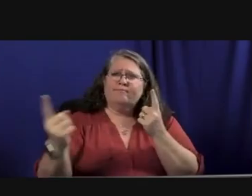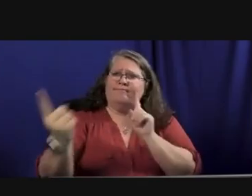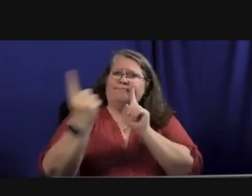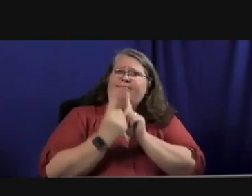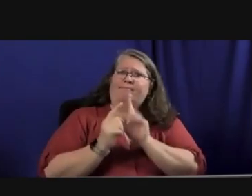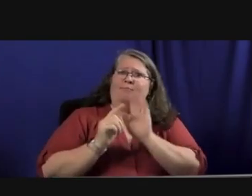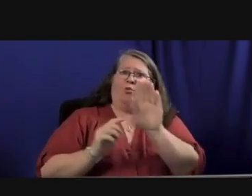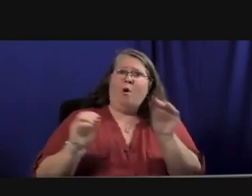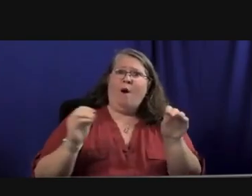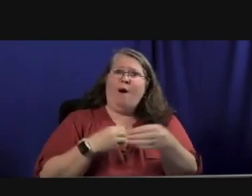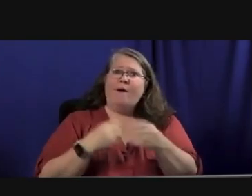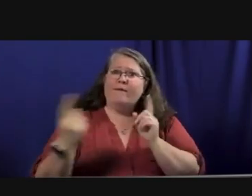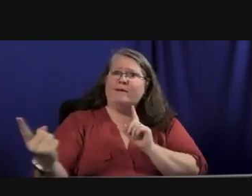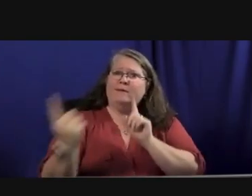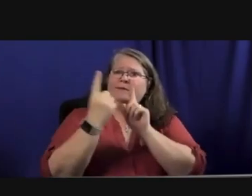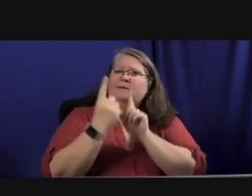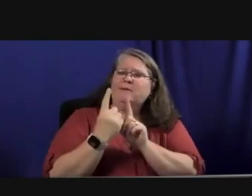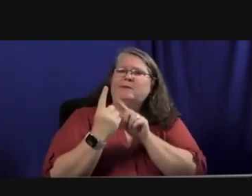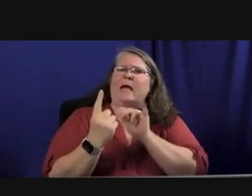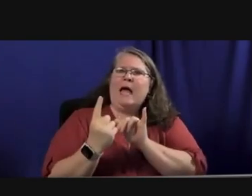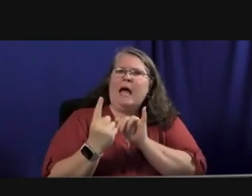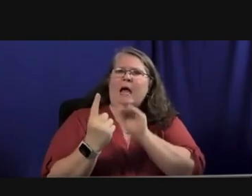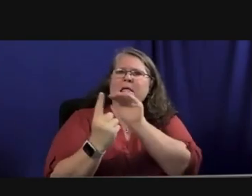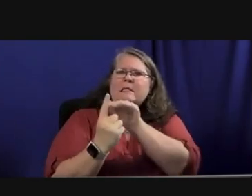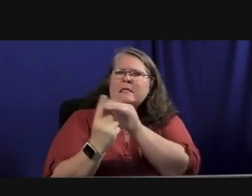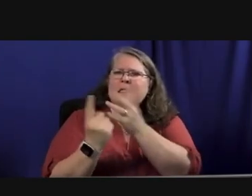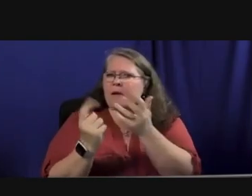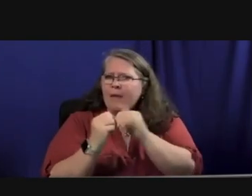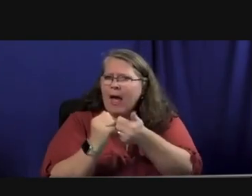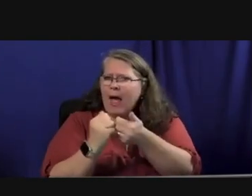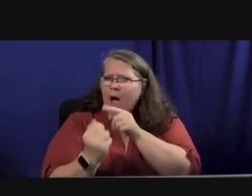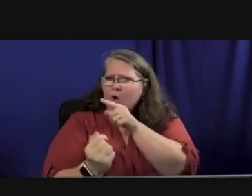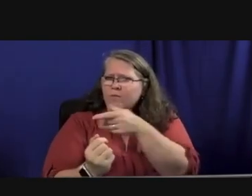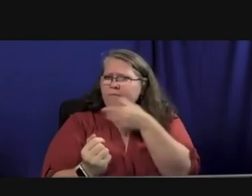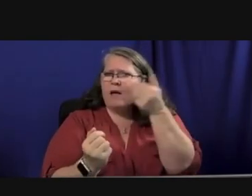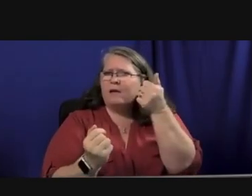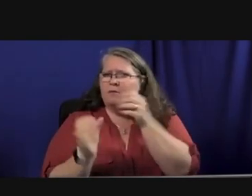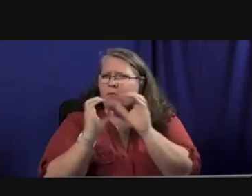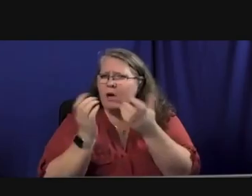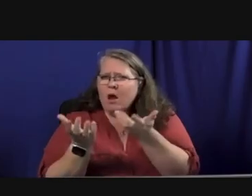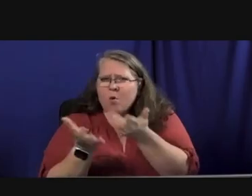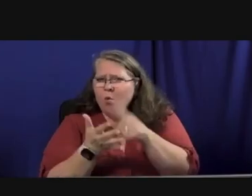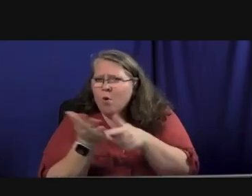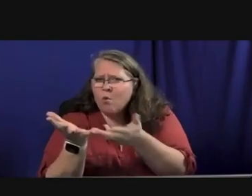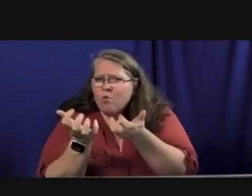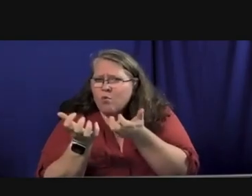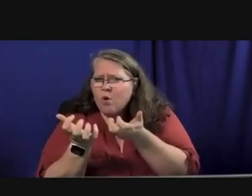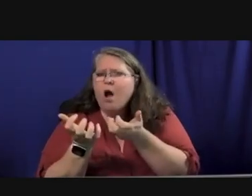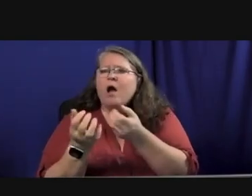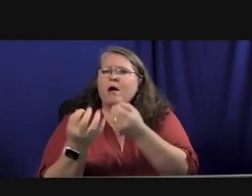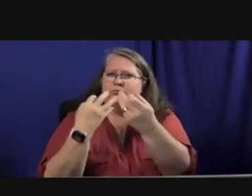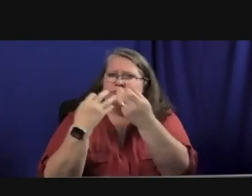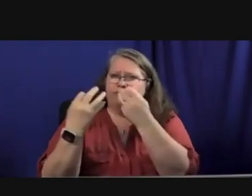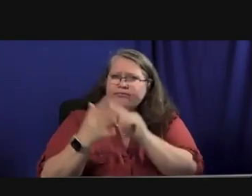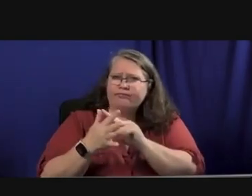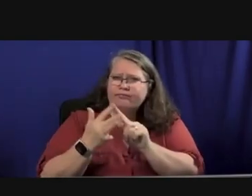important for, especially if someone comes into your office and they're trying to figure out what's the best way to